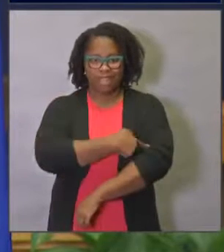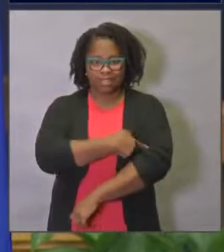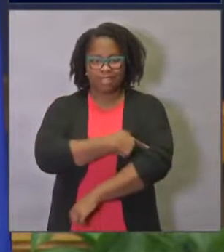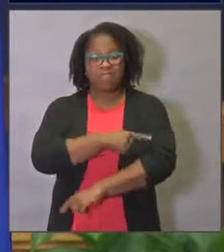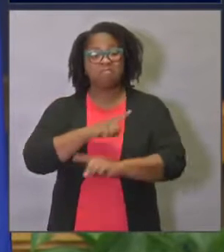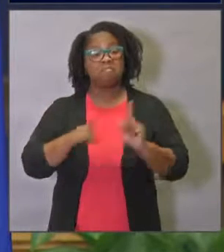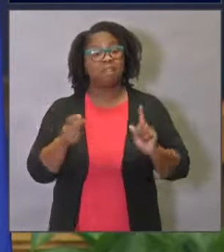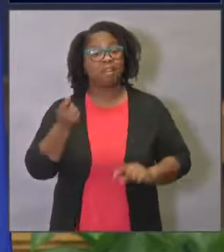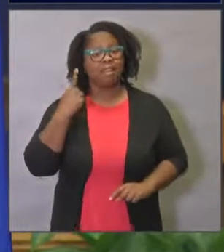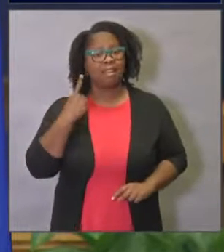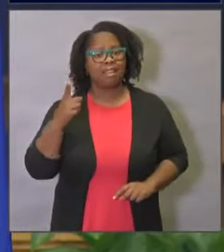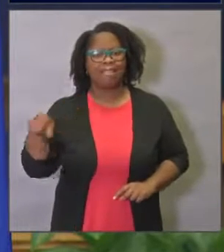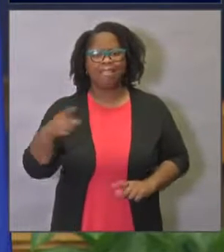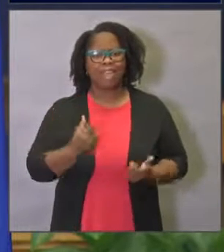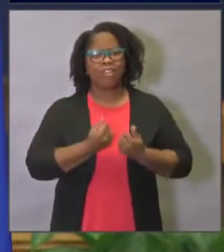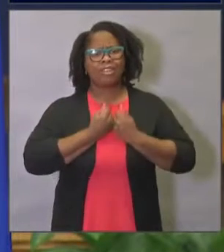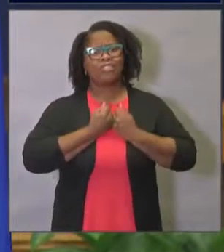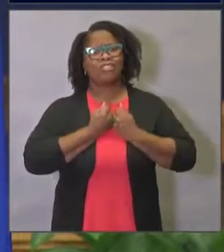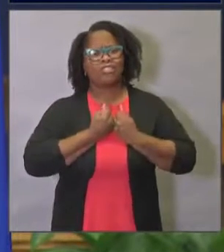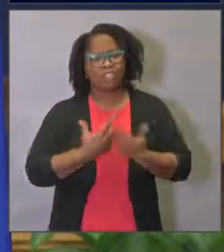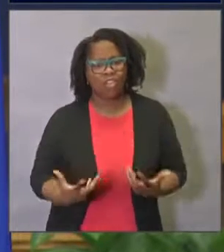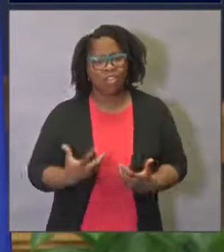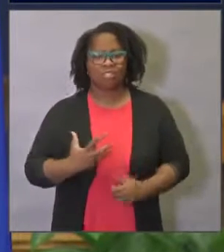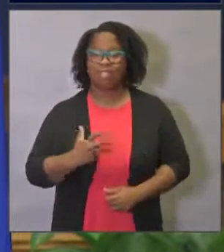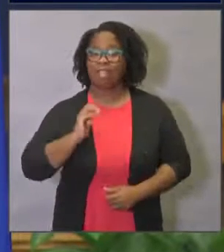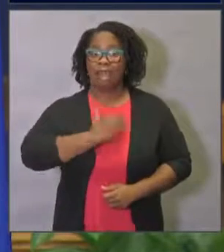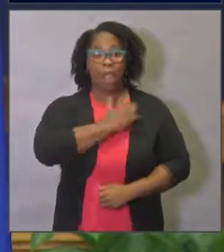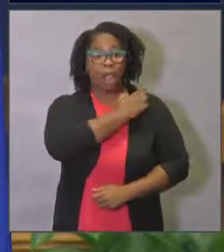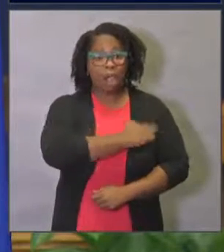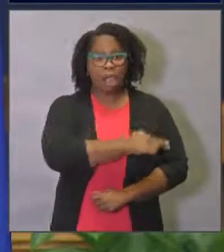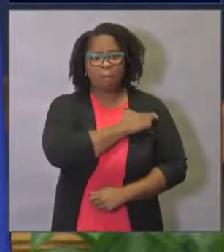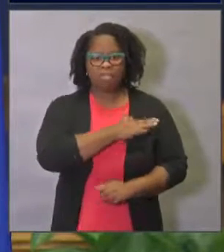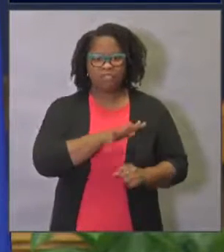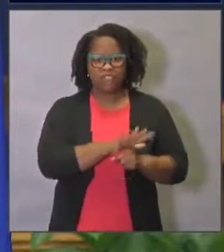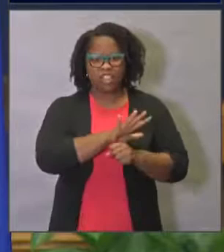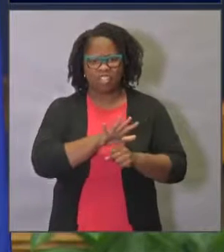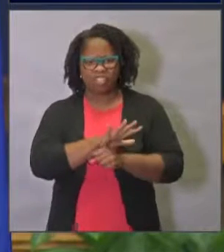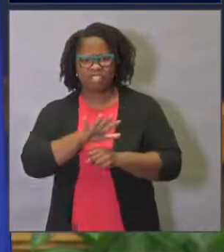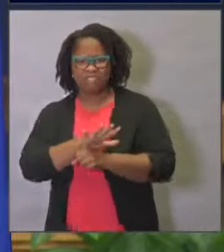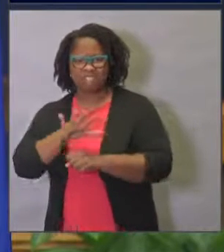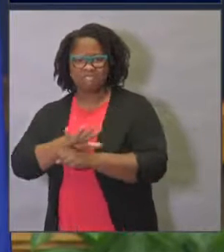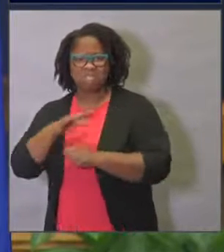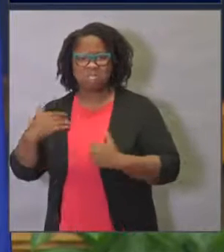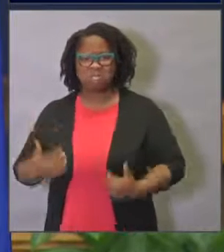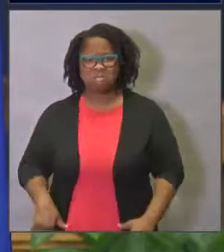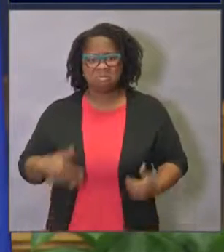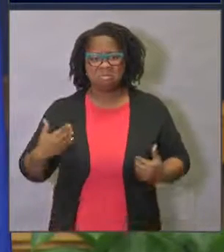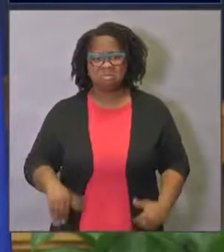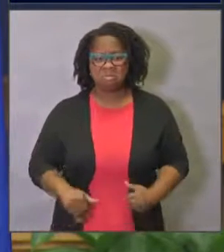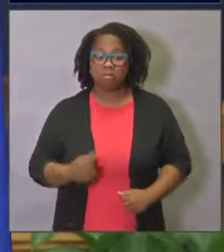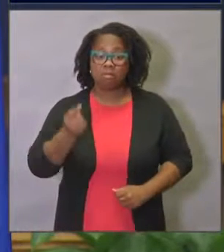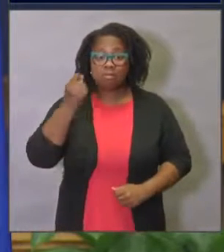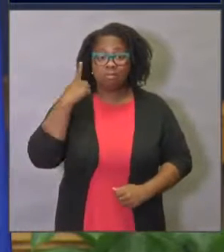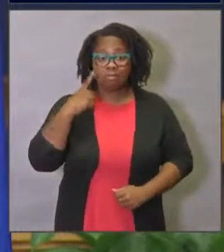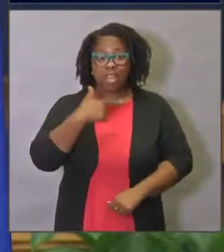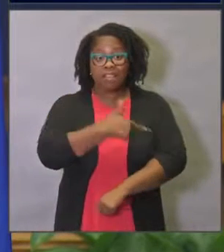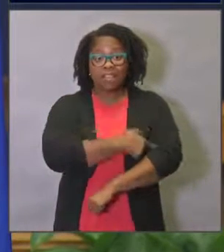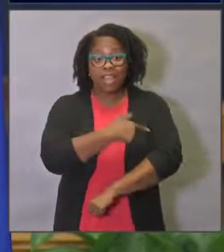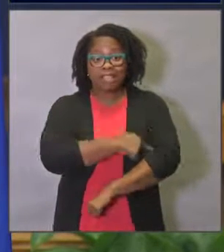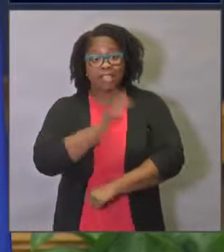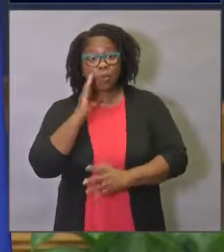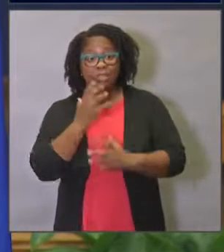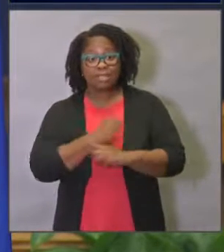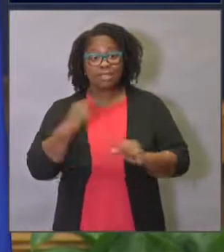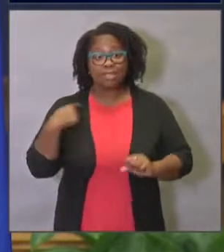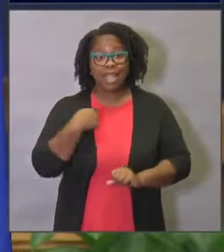that they are also exhausted as our hospitals continue to fill up. The reality is that the vaccine will not save us from the